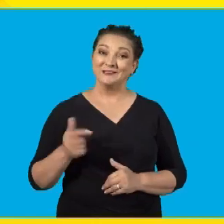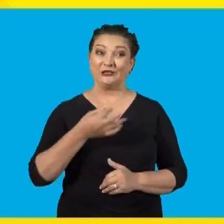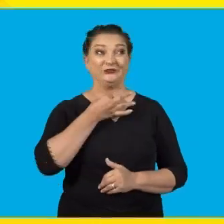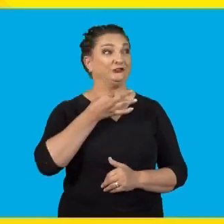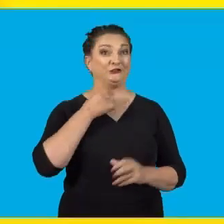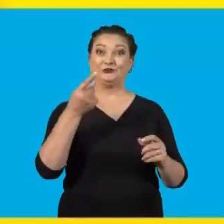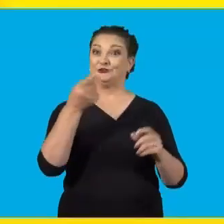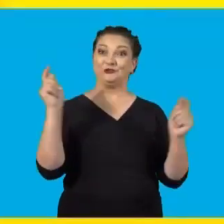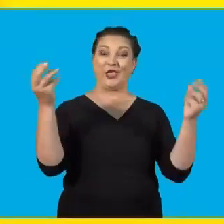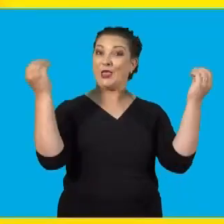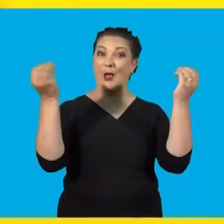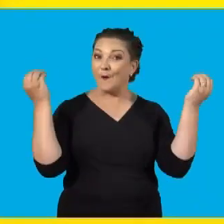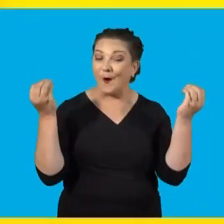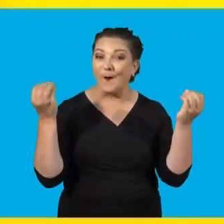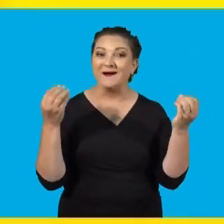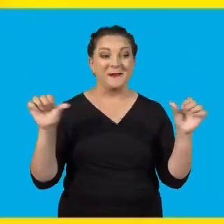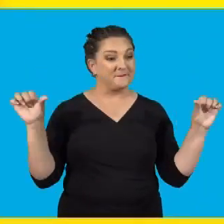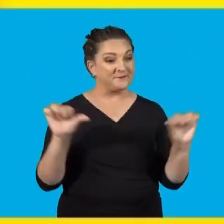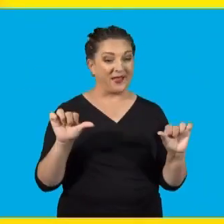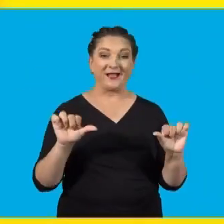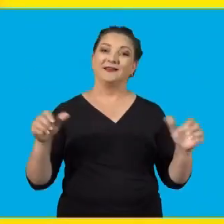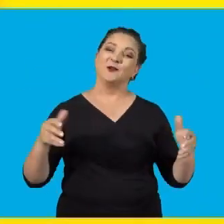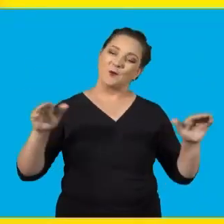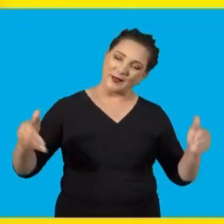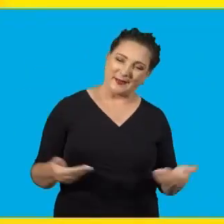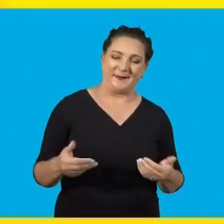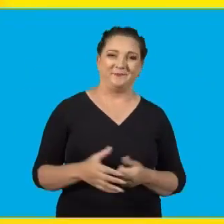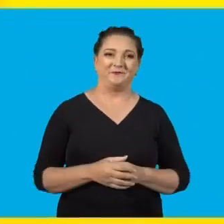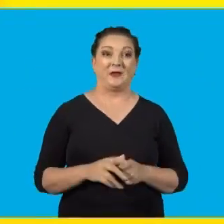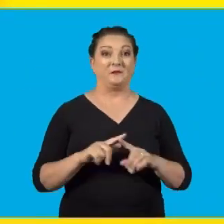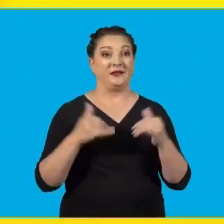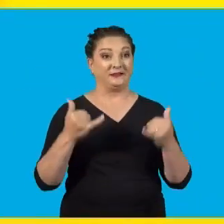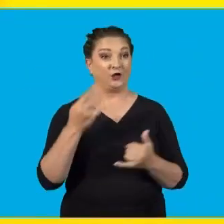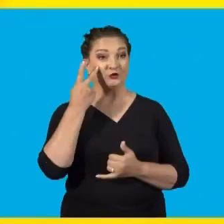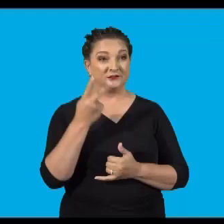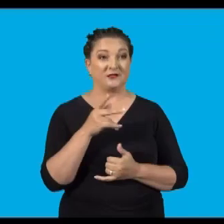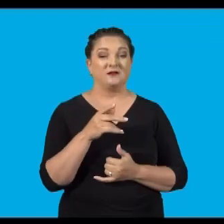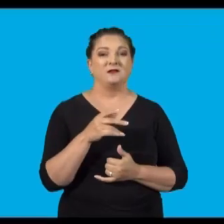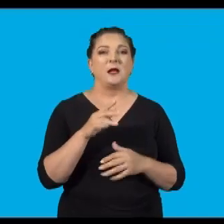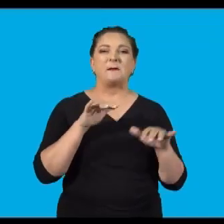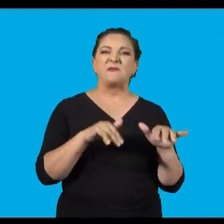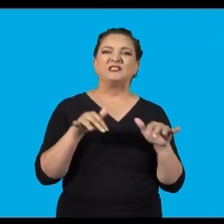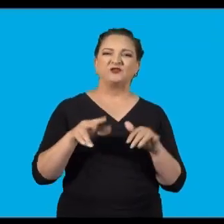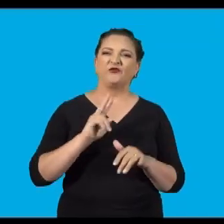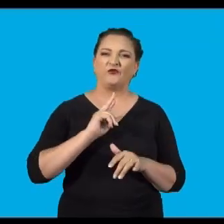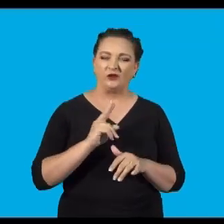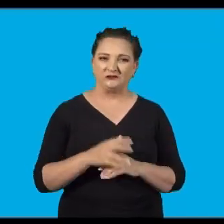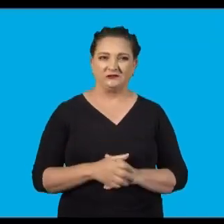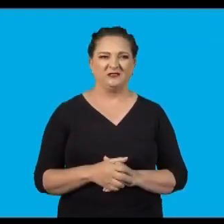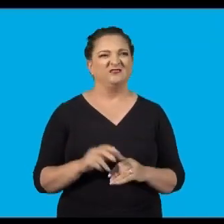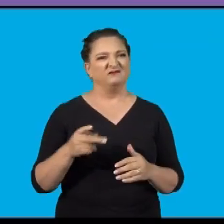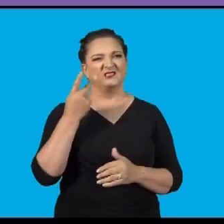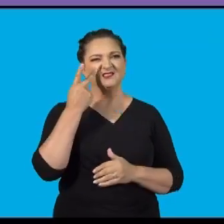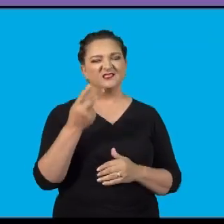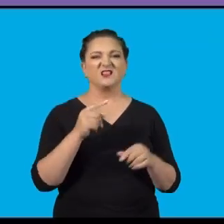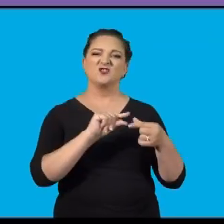All those English superheroes, welcome back from your ad break. We will now be looking at passive voice under